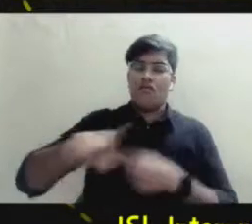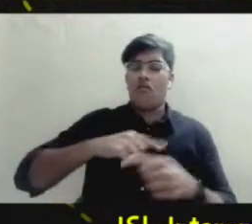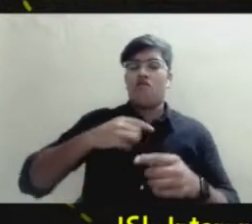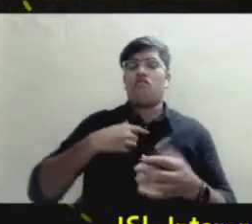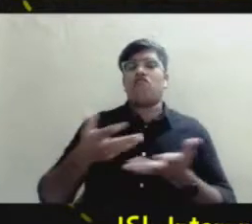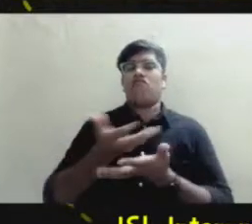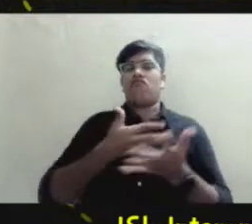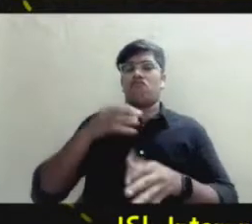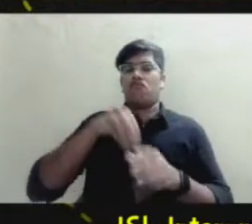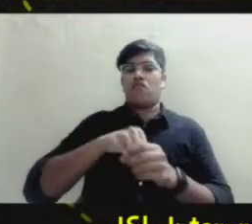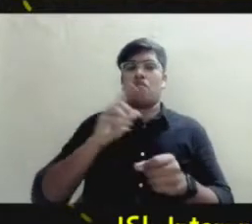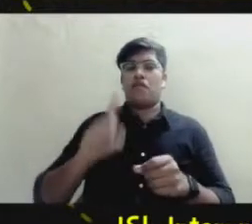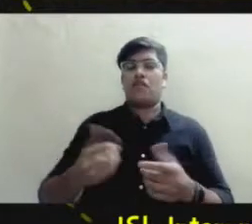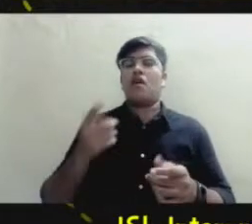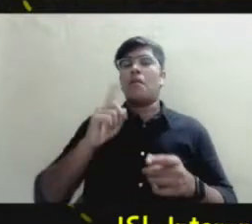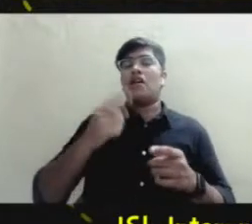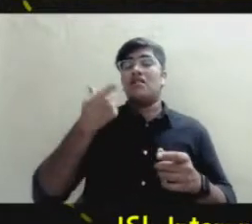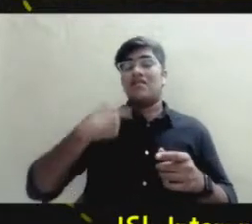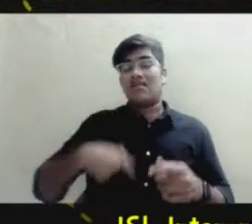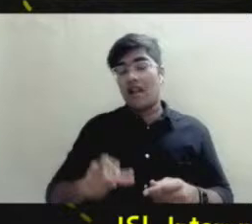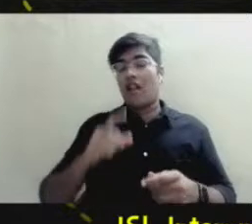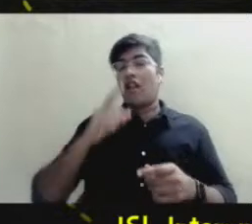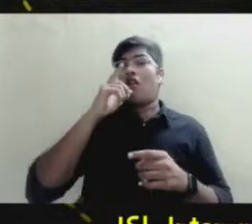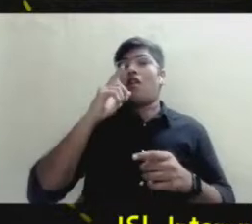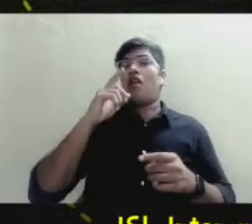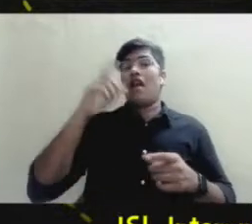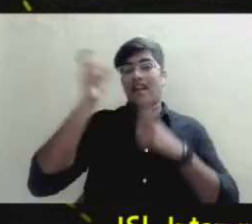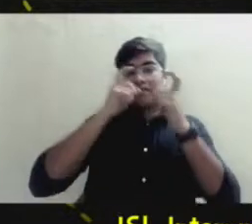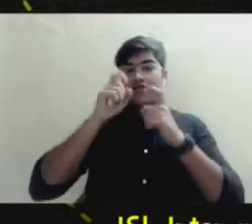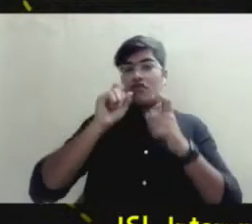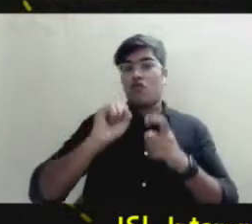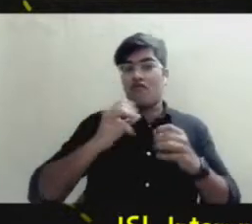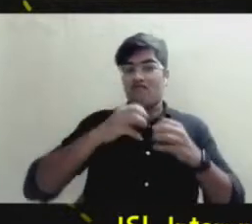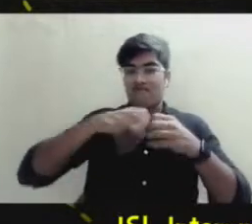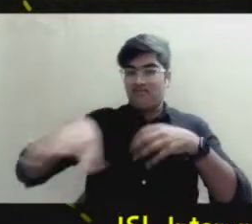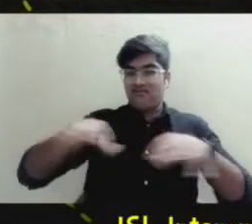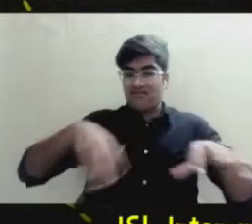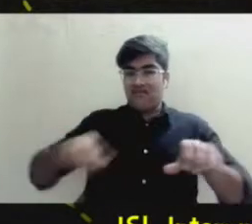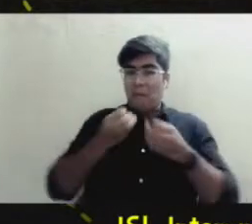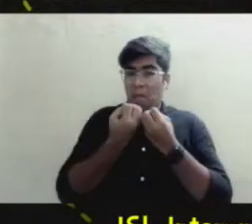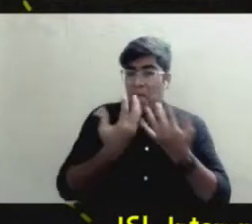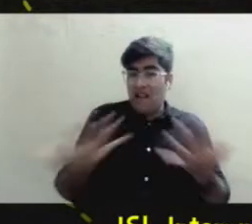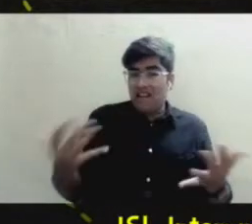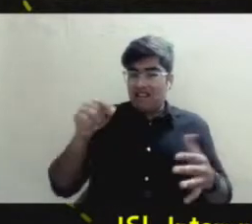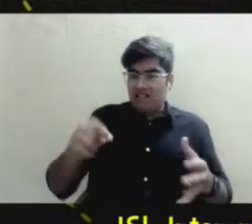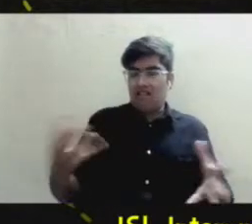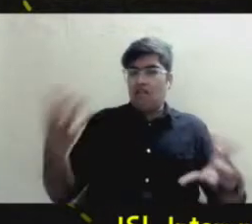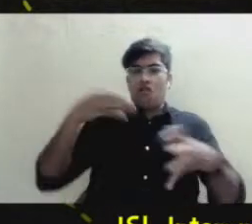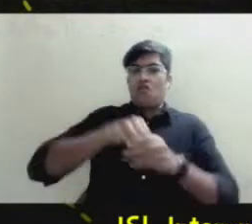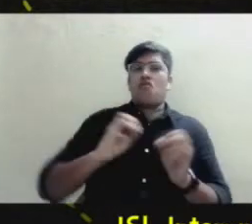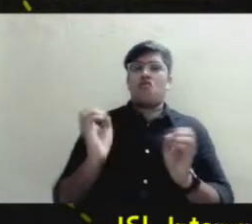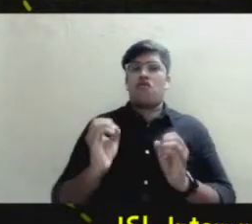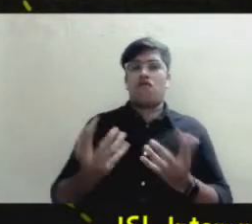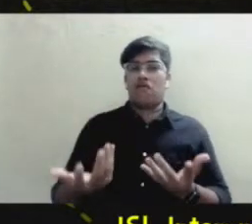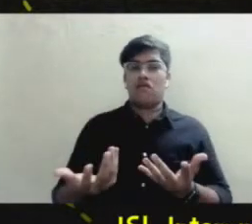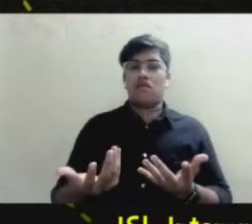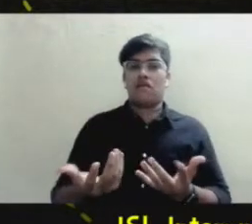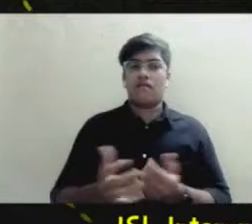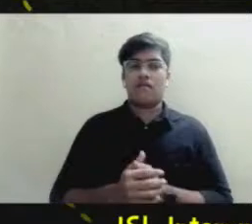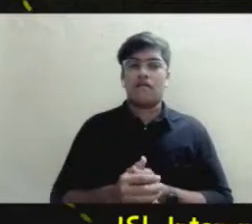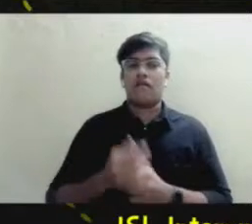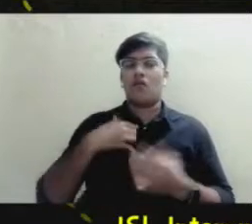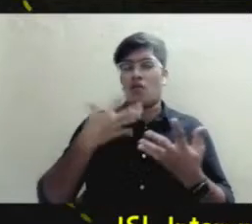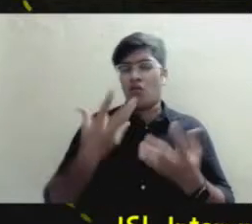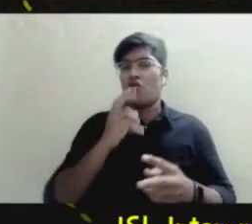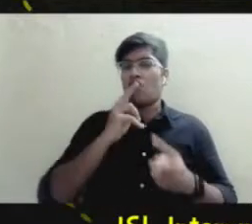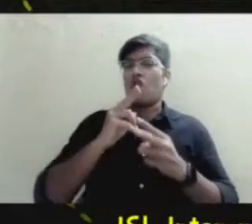account all of the diversity of expression that makes us human, right? And I wanted to talk a little bit,